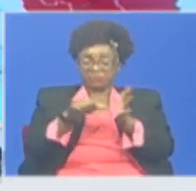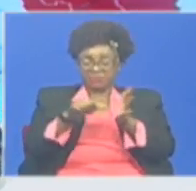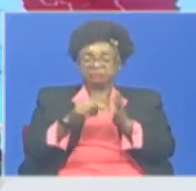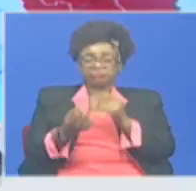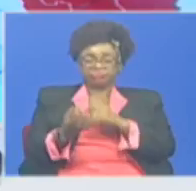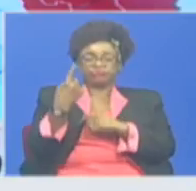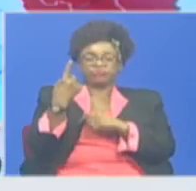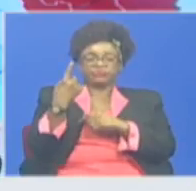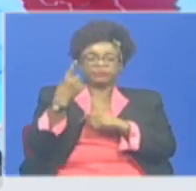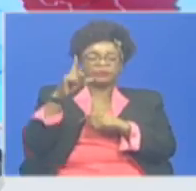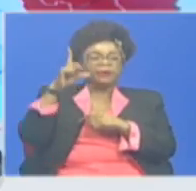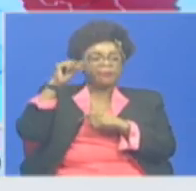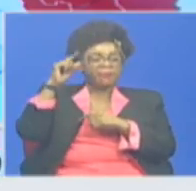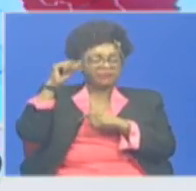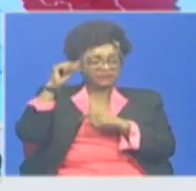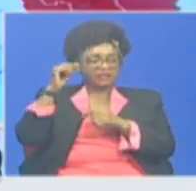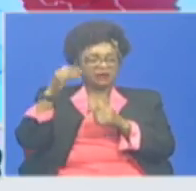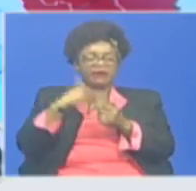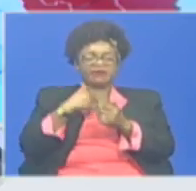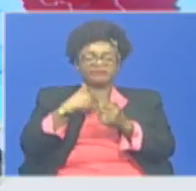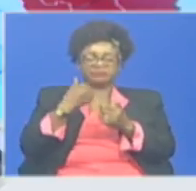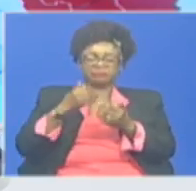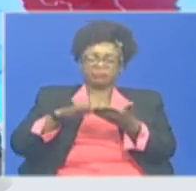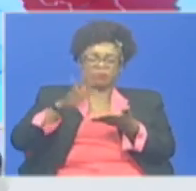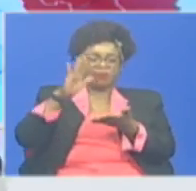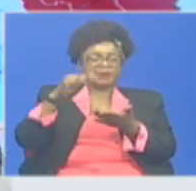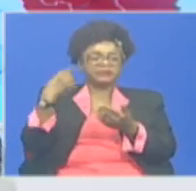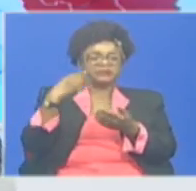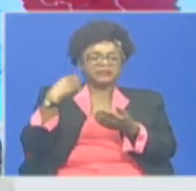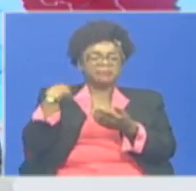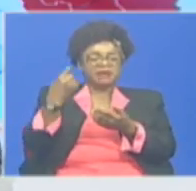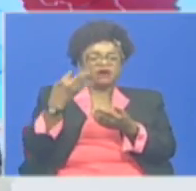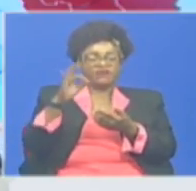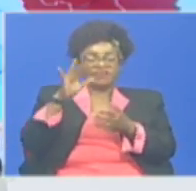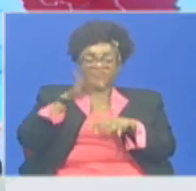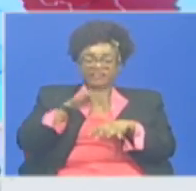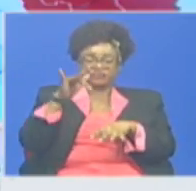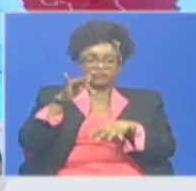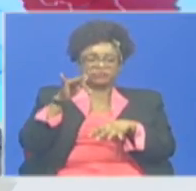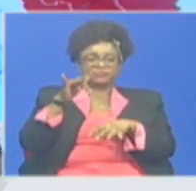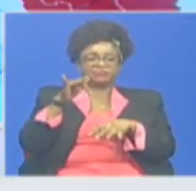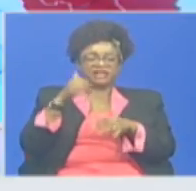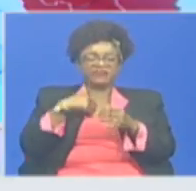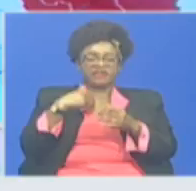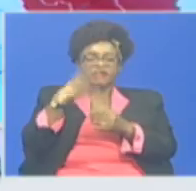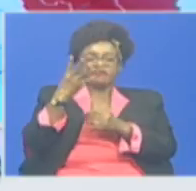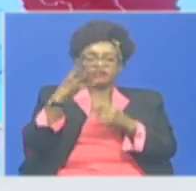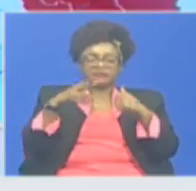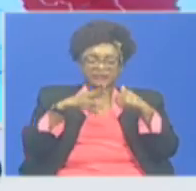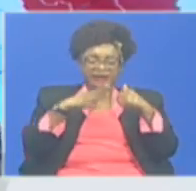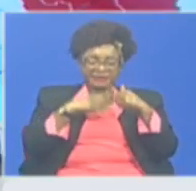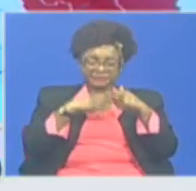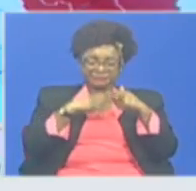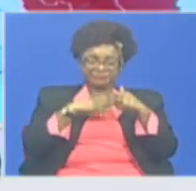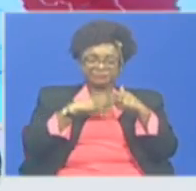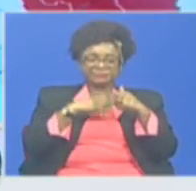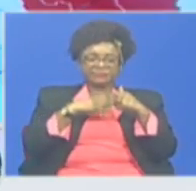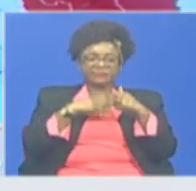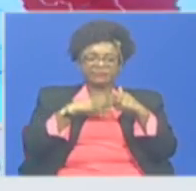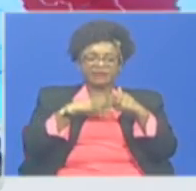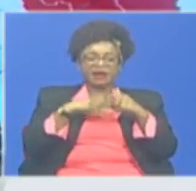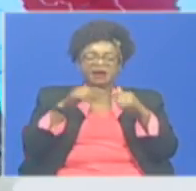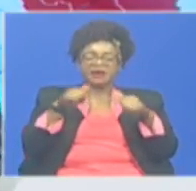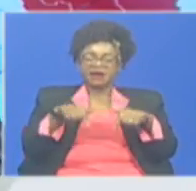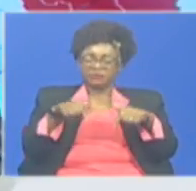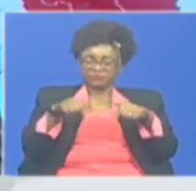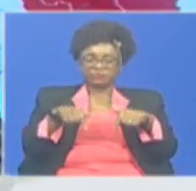the capital with the number of infections, contributing to the coast region tally of 49 as of today. Now, the alarm bells are now going